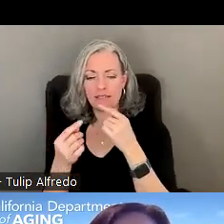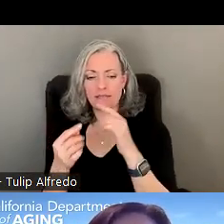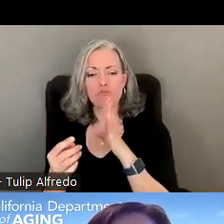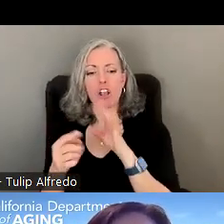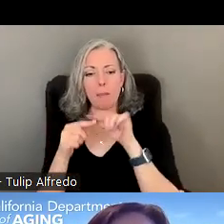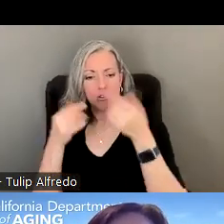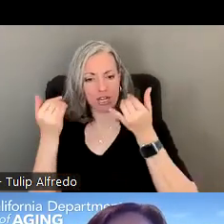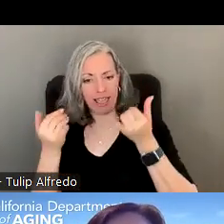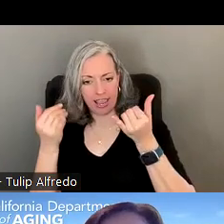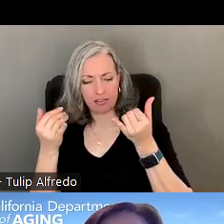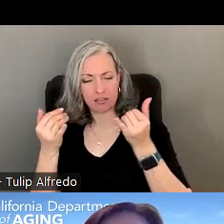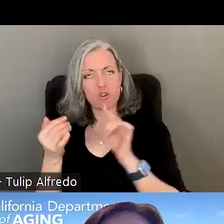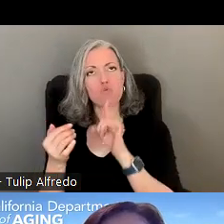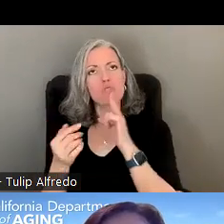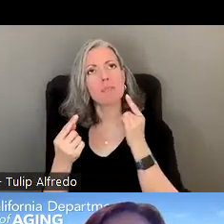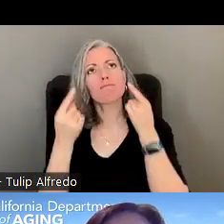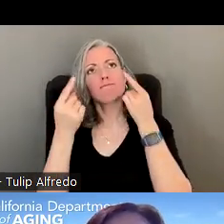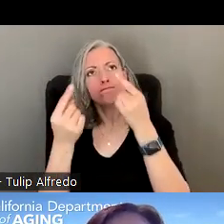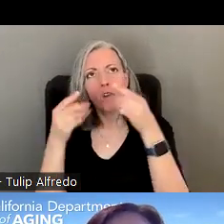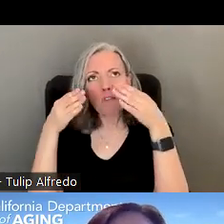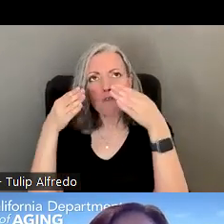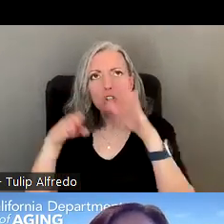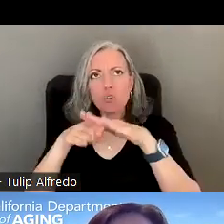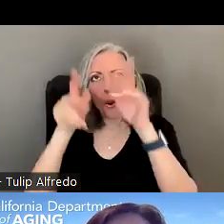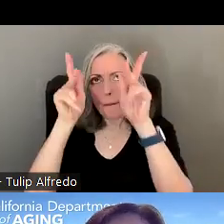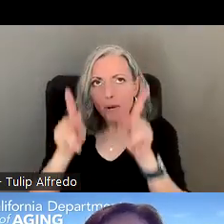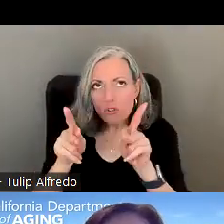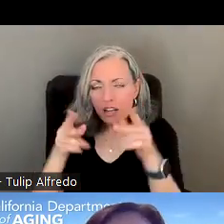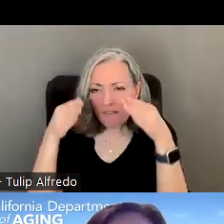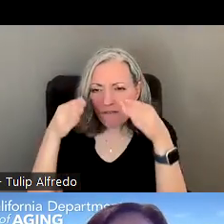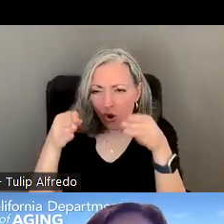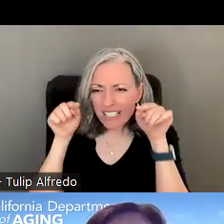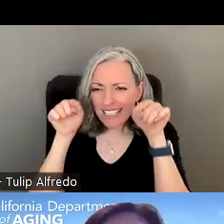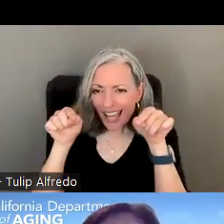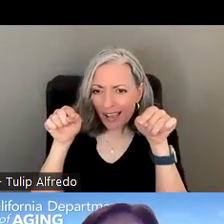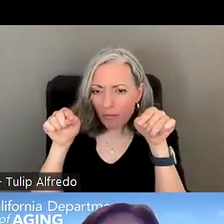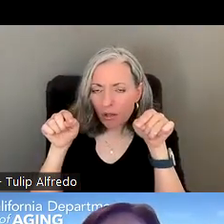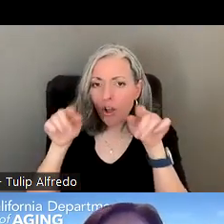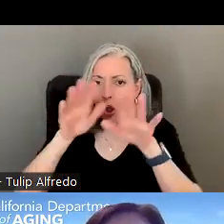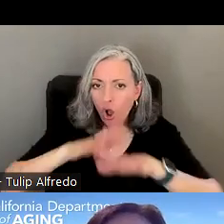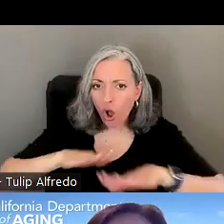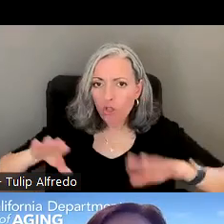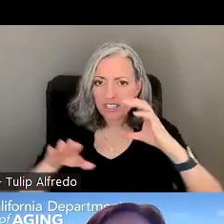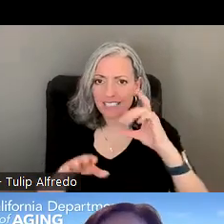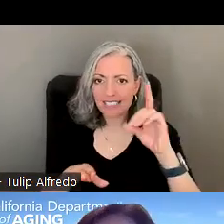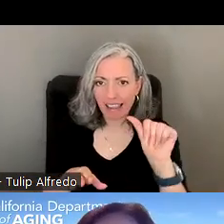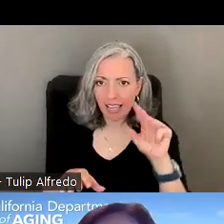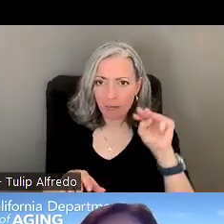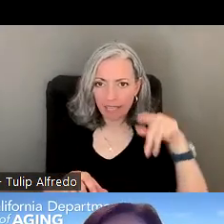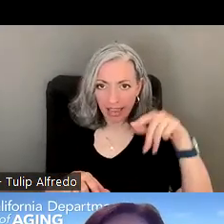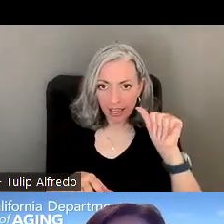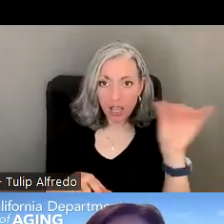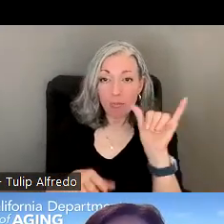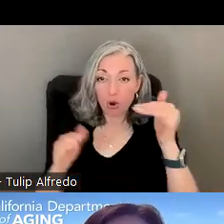very intentional, being person-centered, and how we align efforts, not only across CDA, the MPA, but at